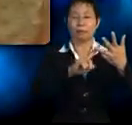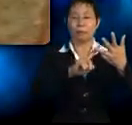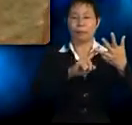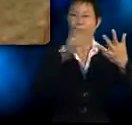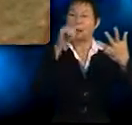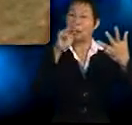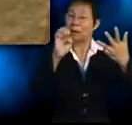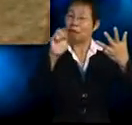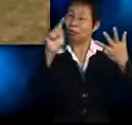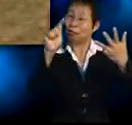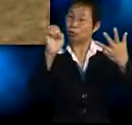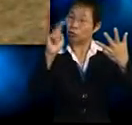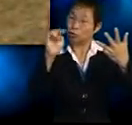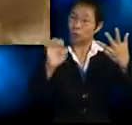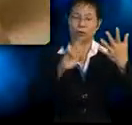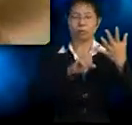limestone,